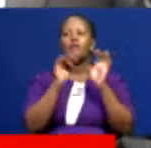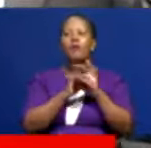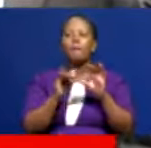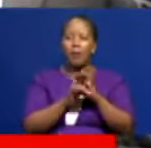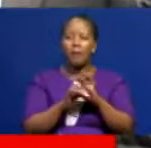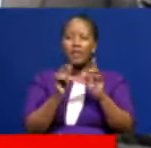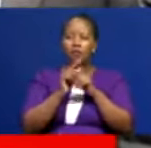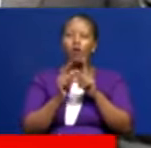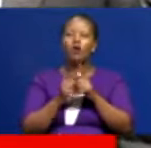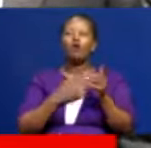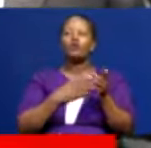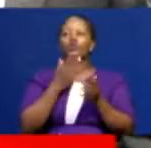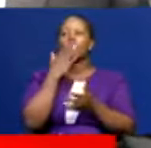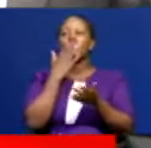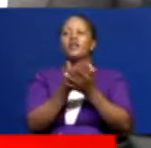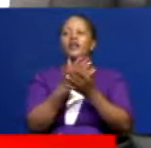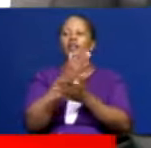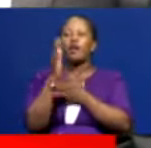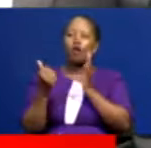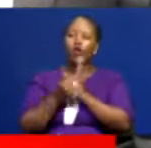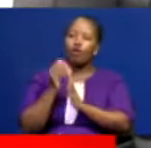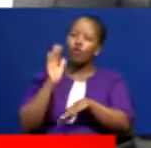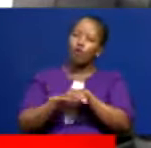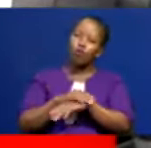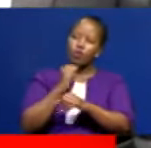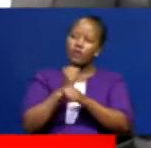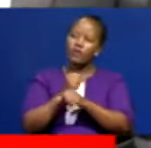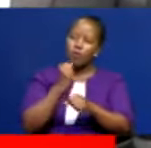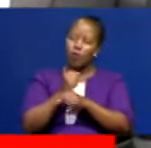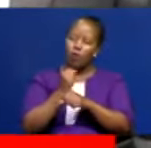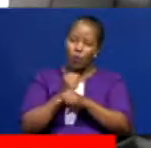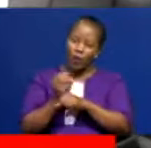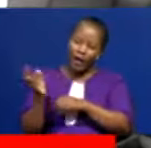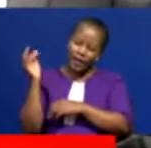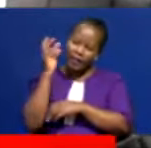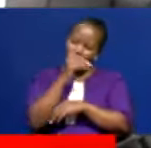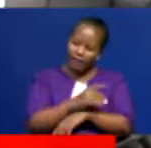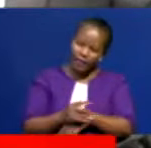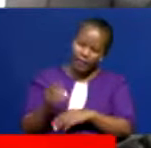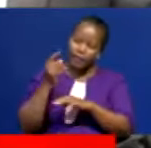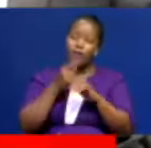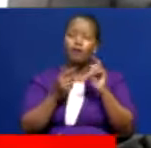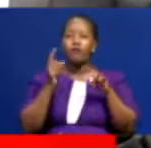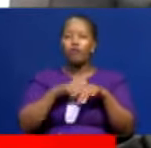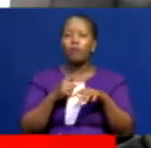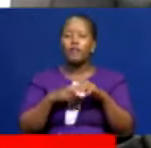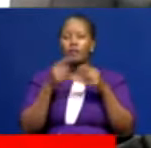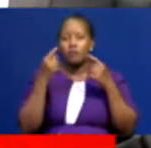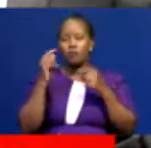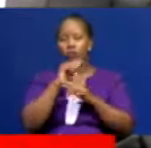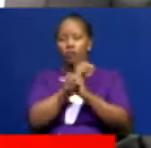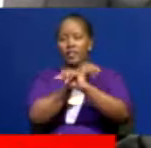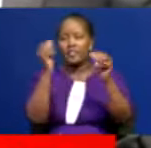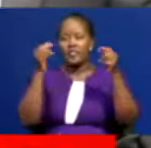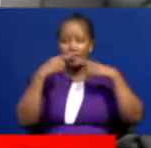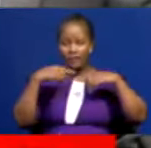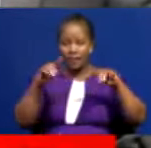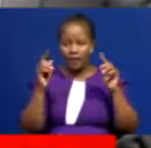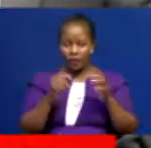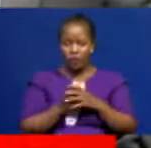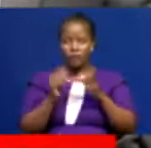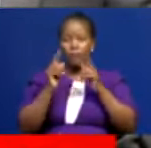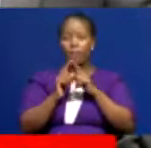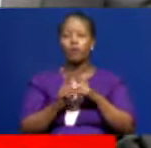the work that they have done overnight since this statement was made, and those members of